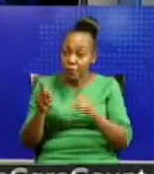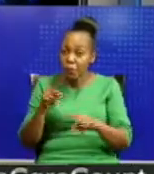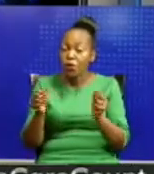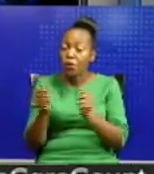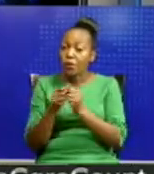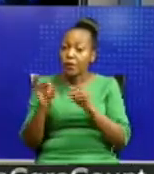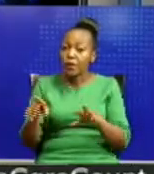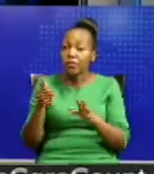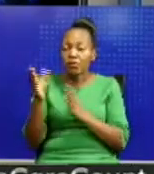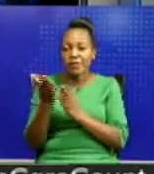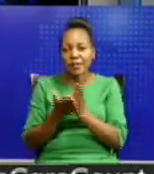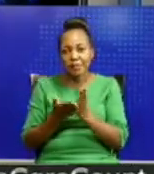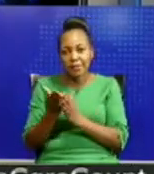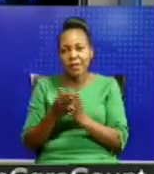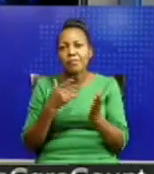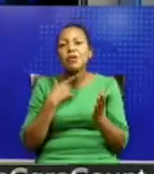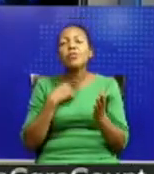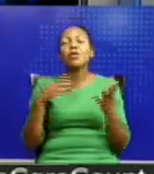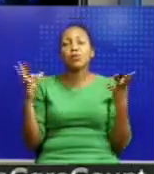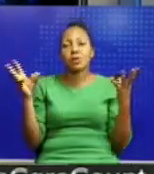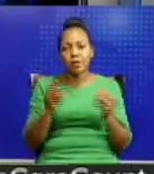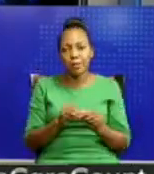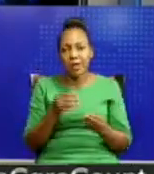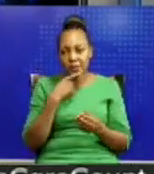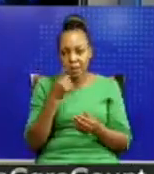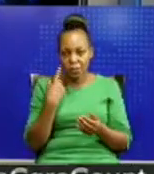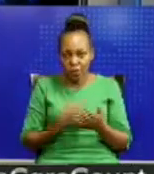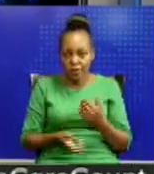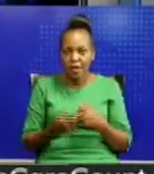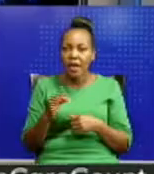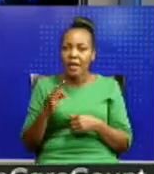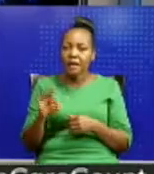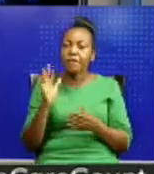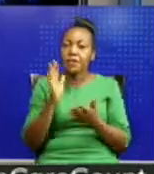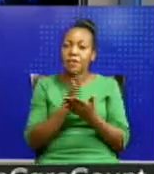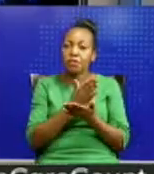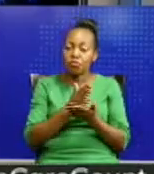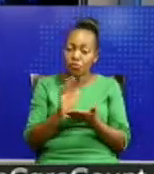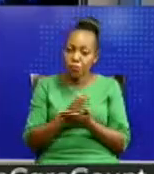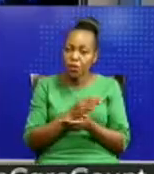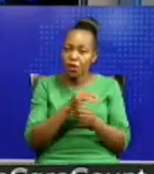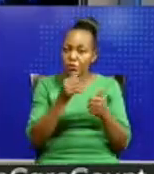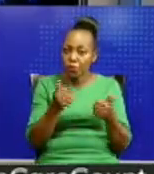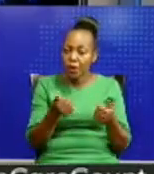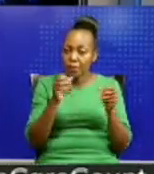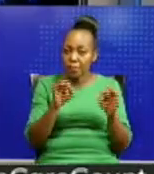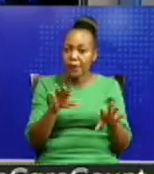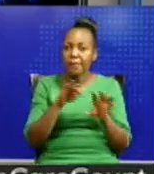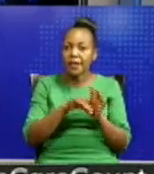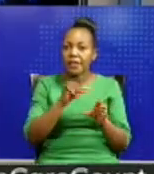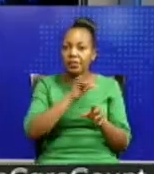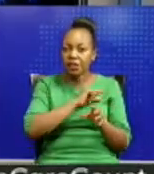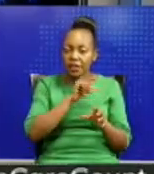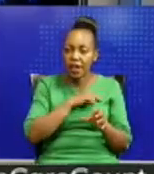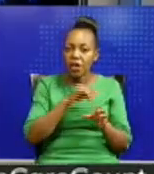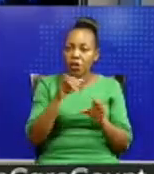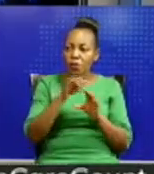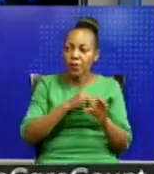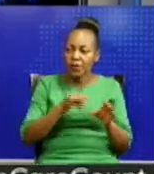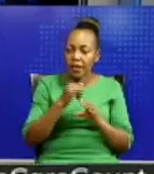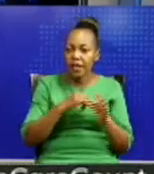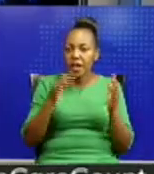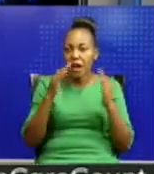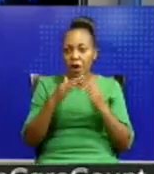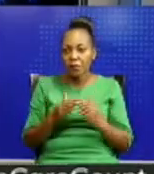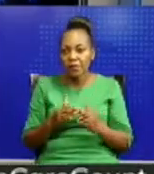Without these, actually, I would summarize it and say, if not well distributed across genders, within and outside the